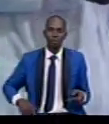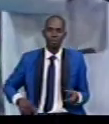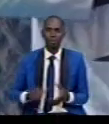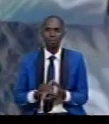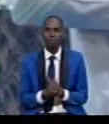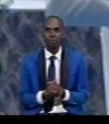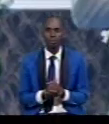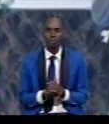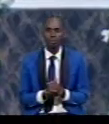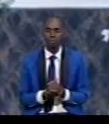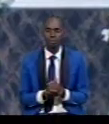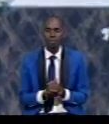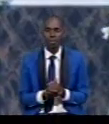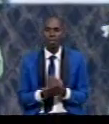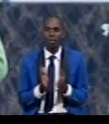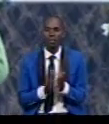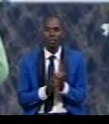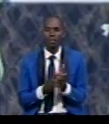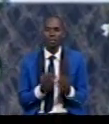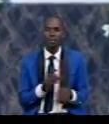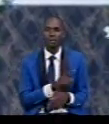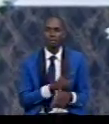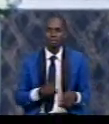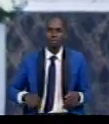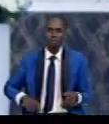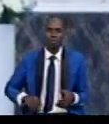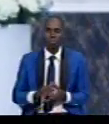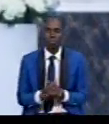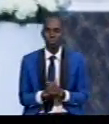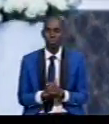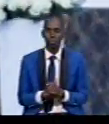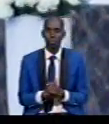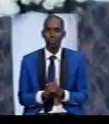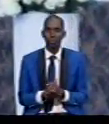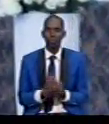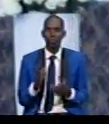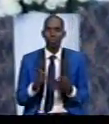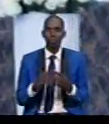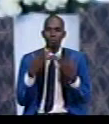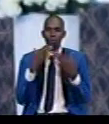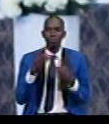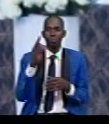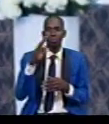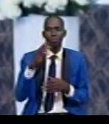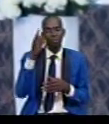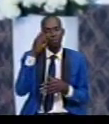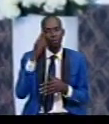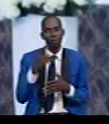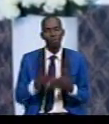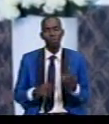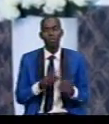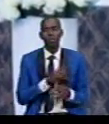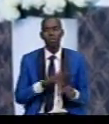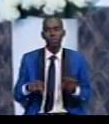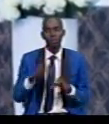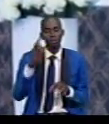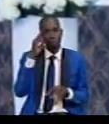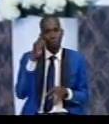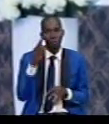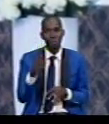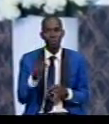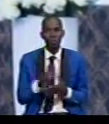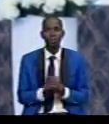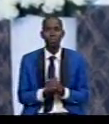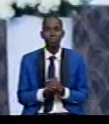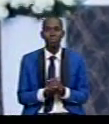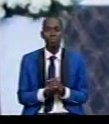Church, praise the Lord. Okay, I want to thank the Lord for all what God has been doing for me. But I want to